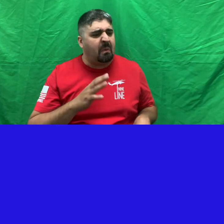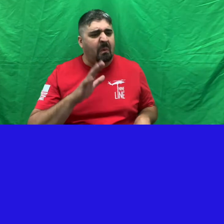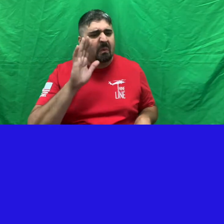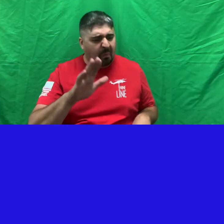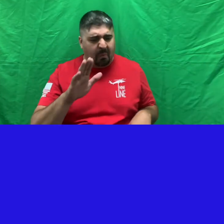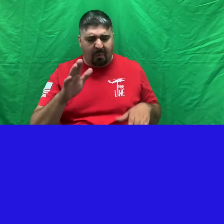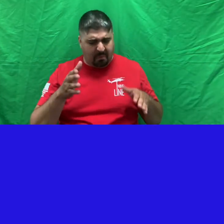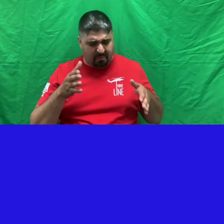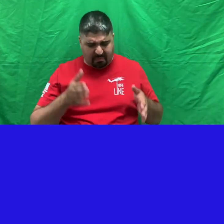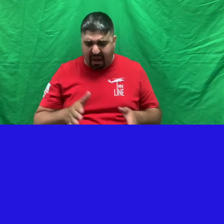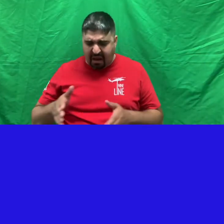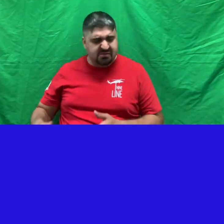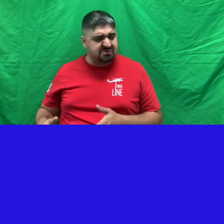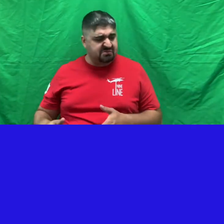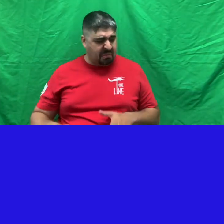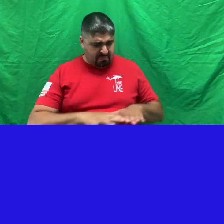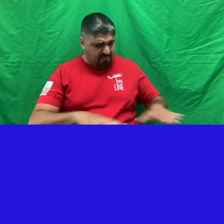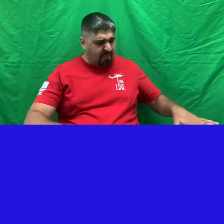floor."